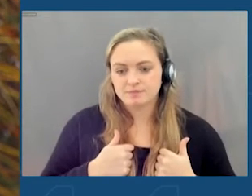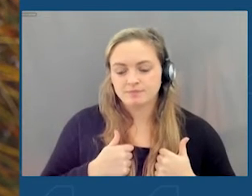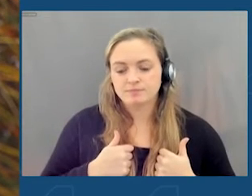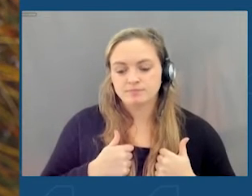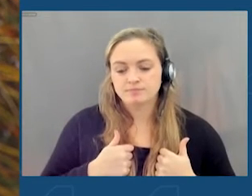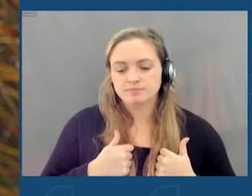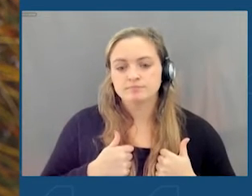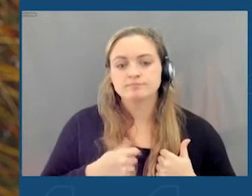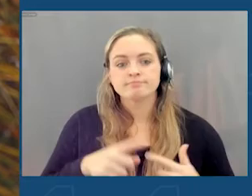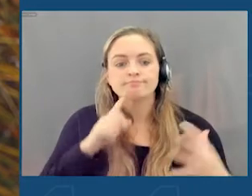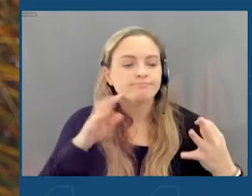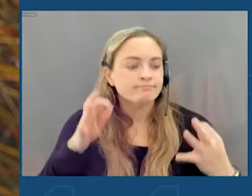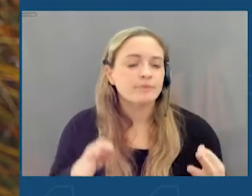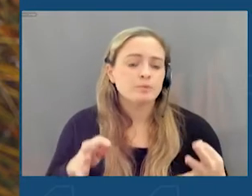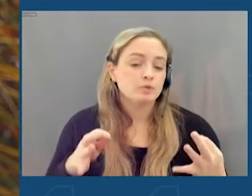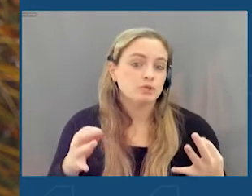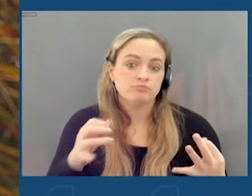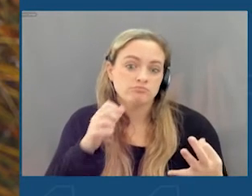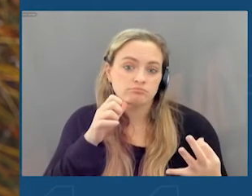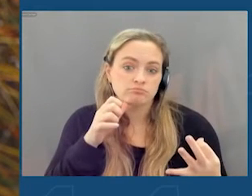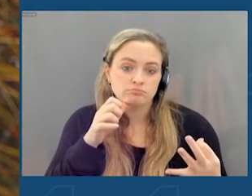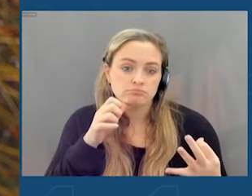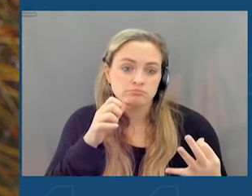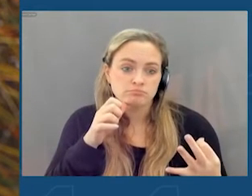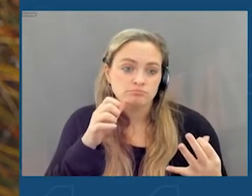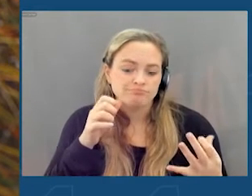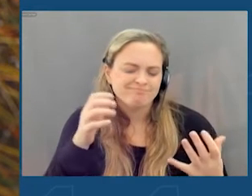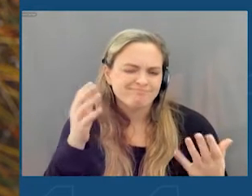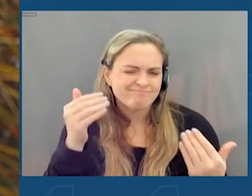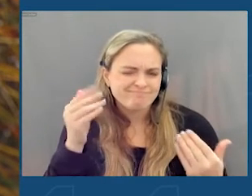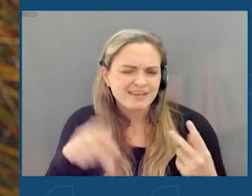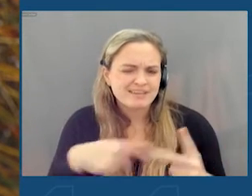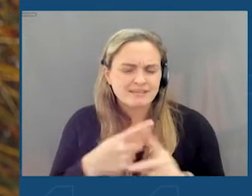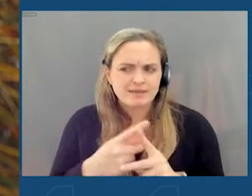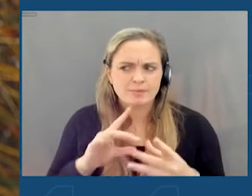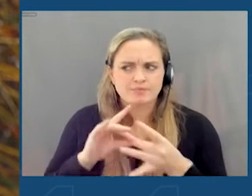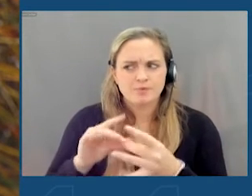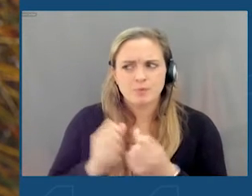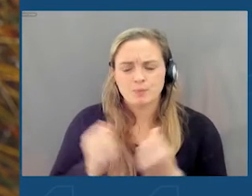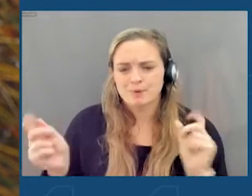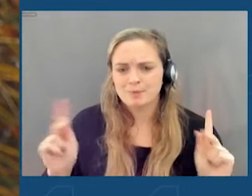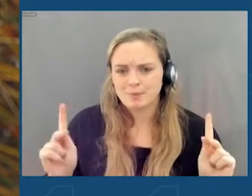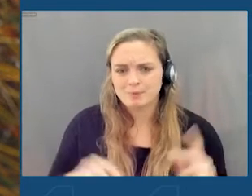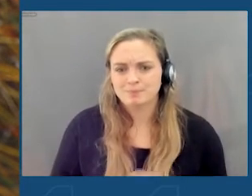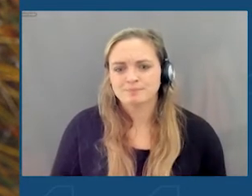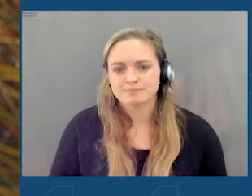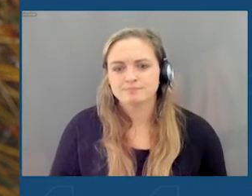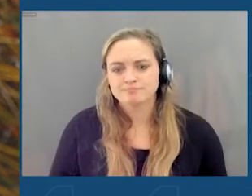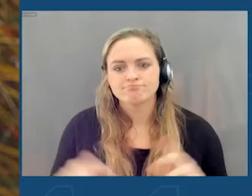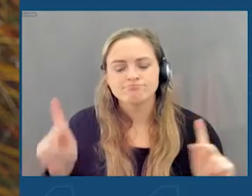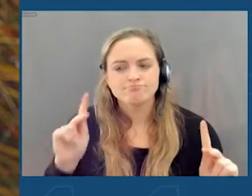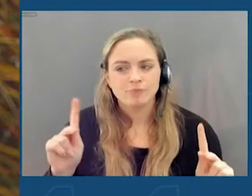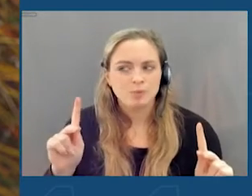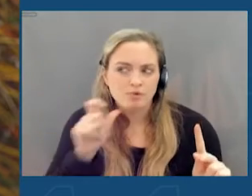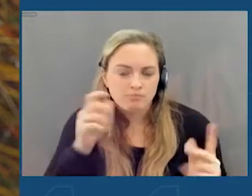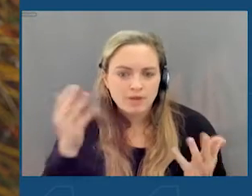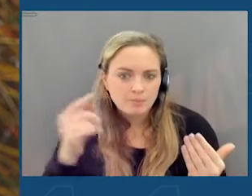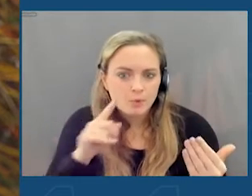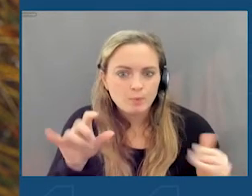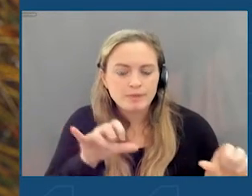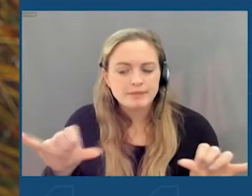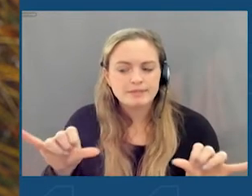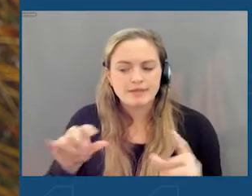was absolutely an unexpected type of alliance with many folks. There are folks that you wouldn't expect would be on the same